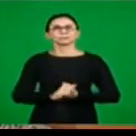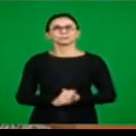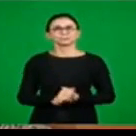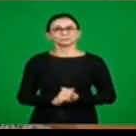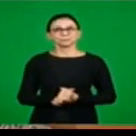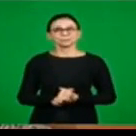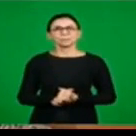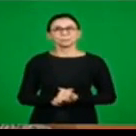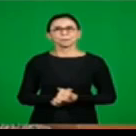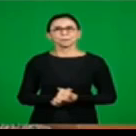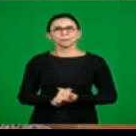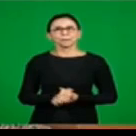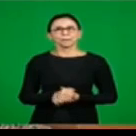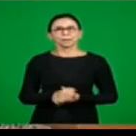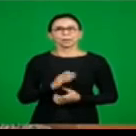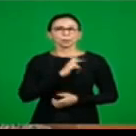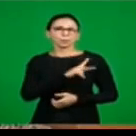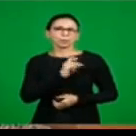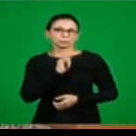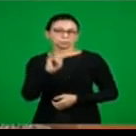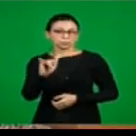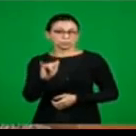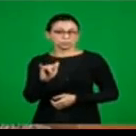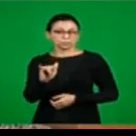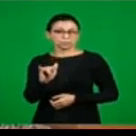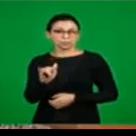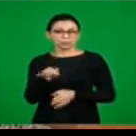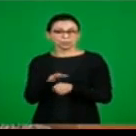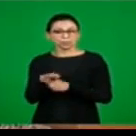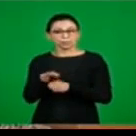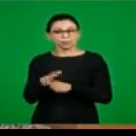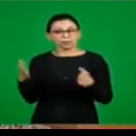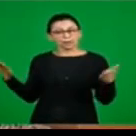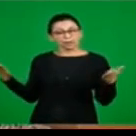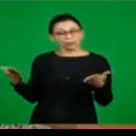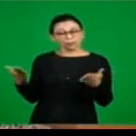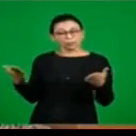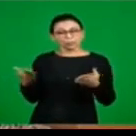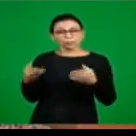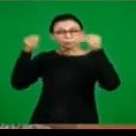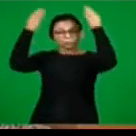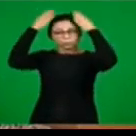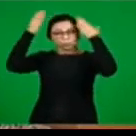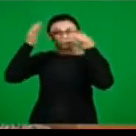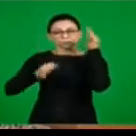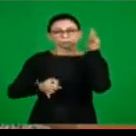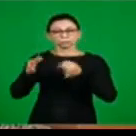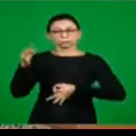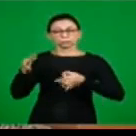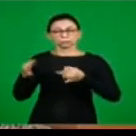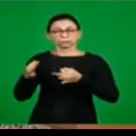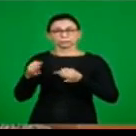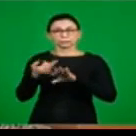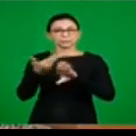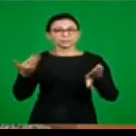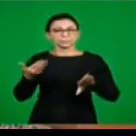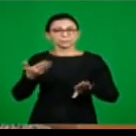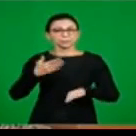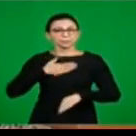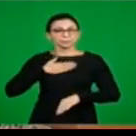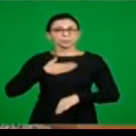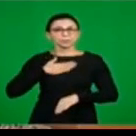crown. So this recommendation, according to the Apostle Paul said, see now the crown of justice reserved for